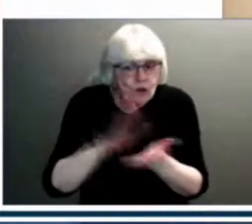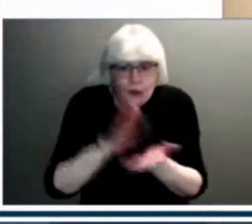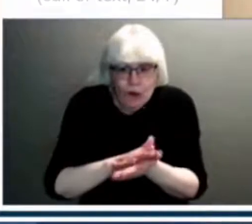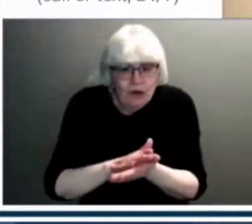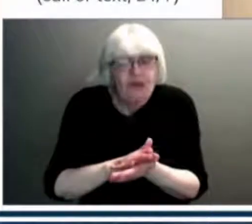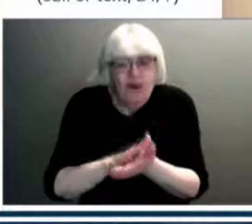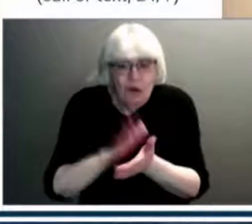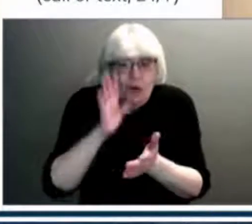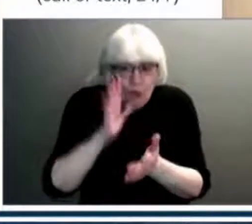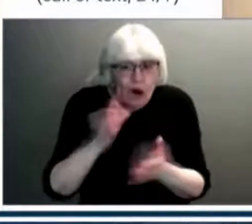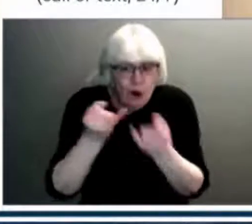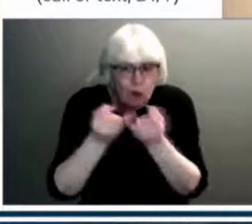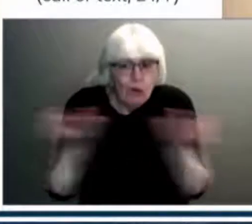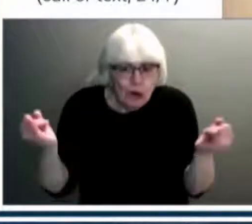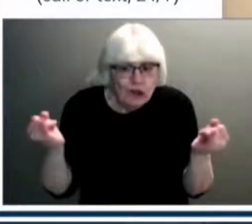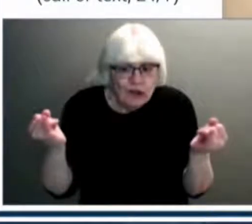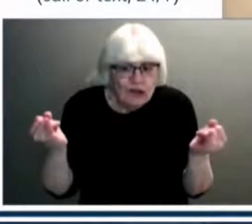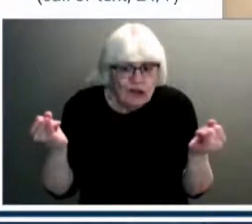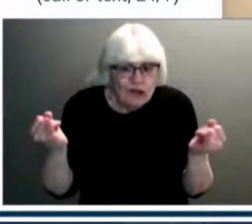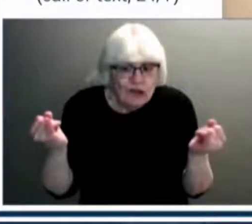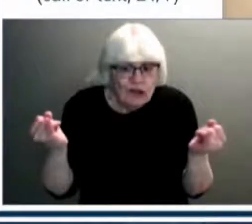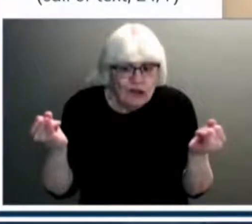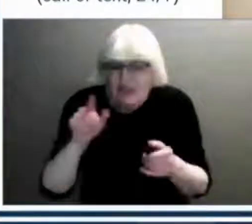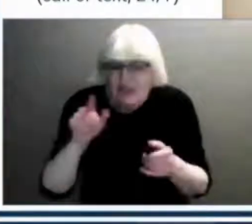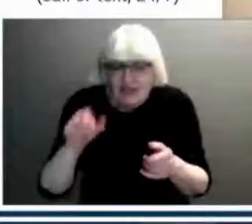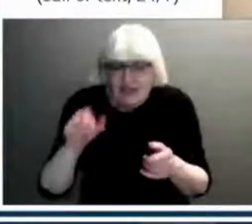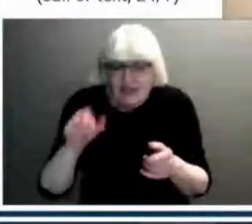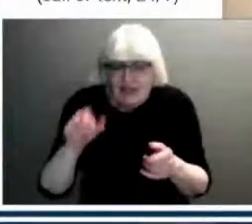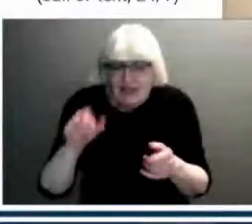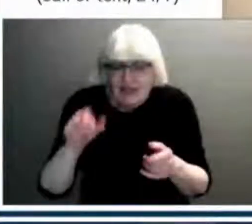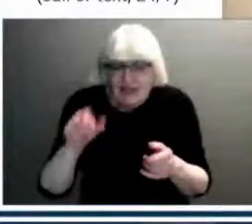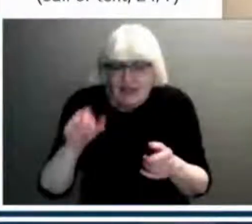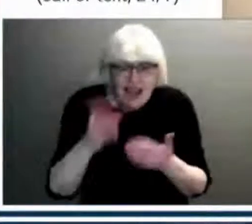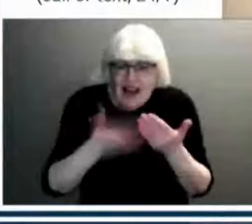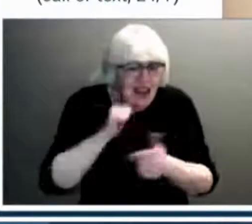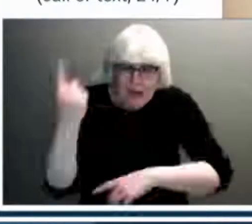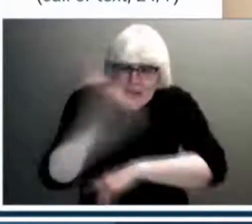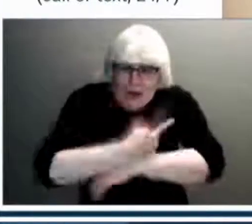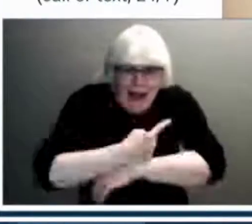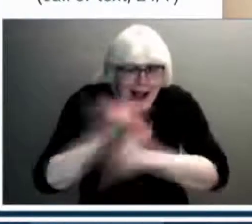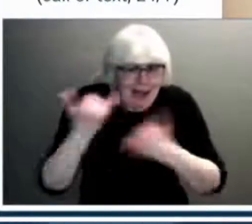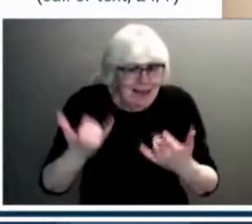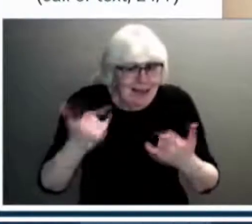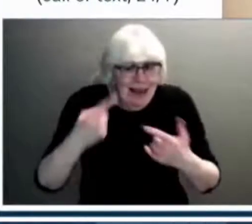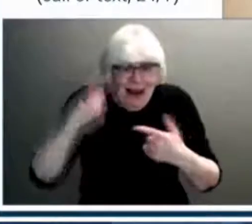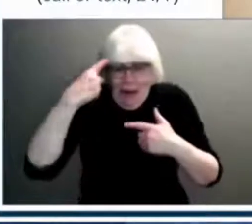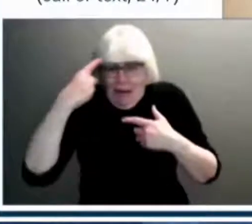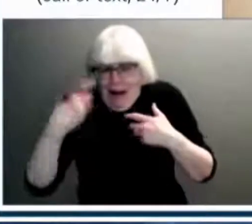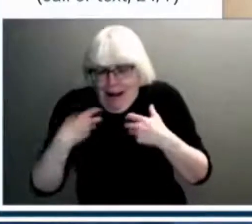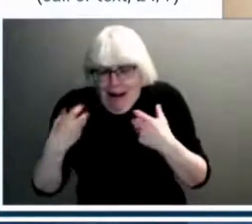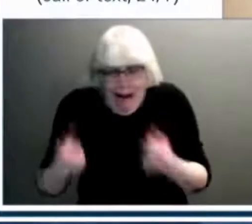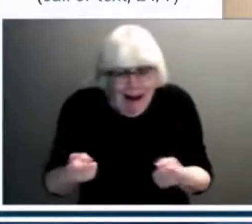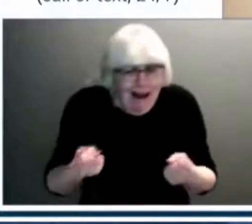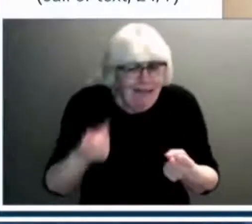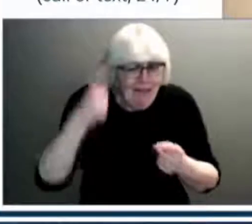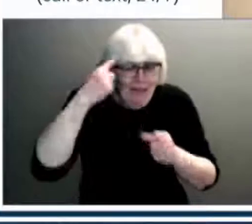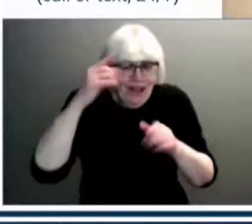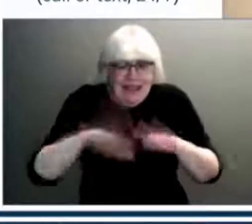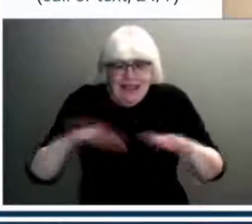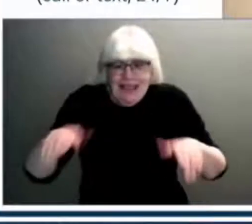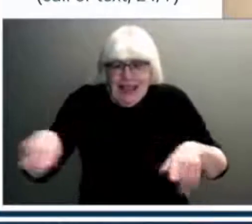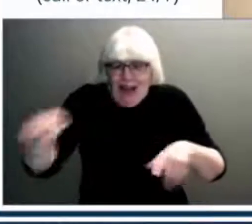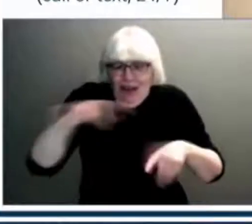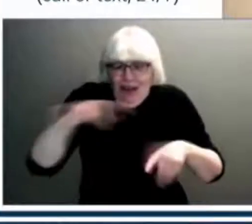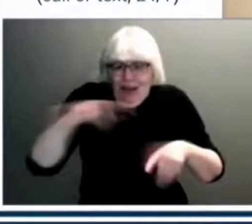of concerns around mental health in general in children and youth, particularly from the last 2